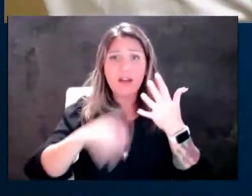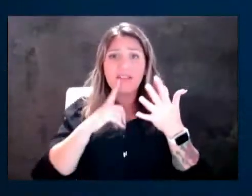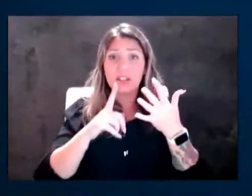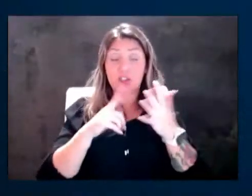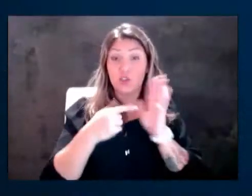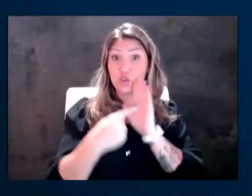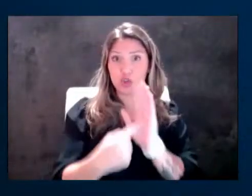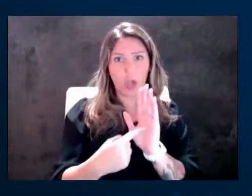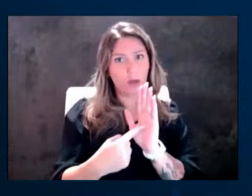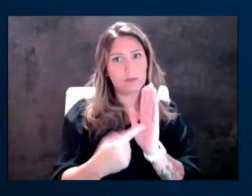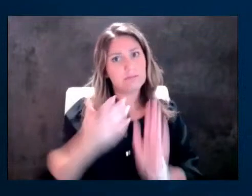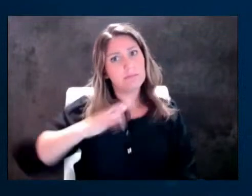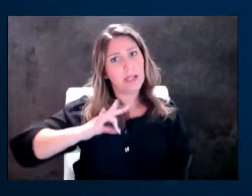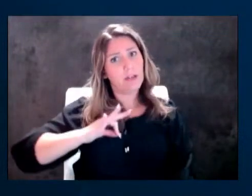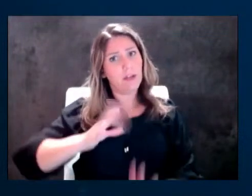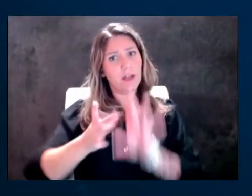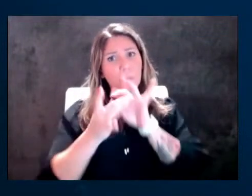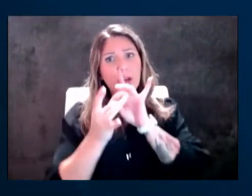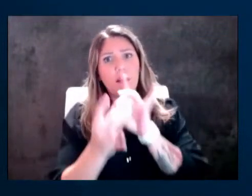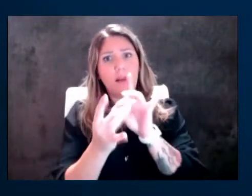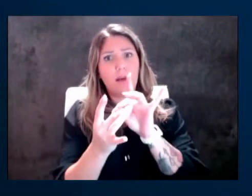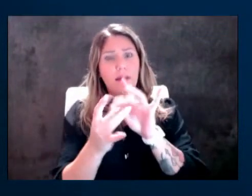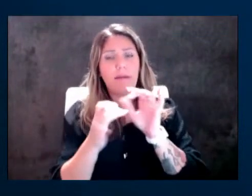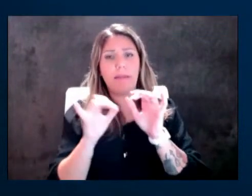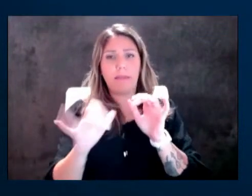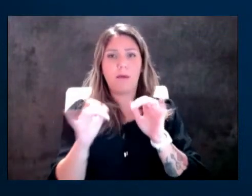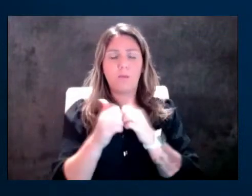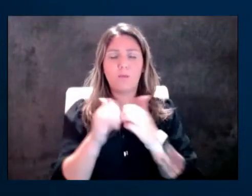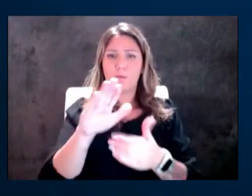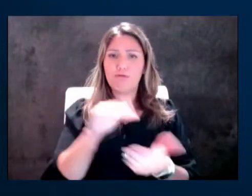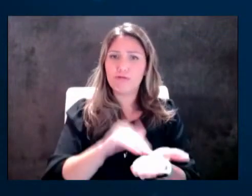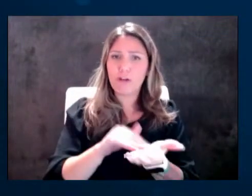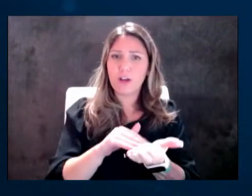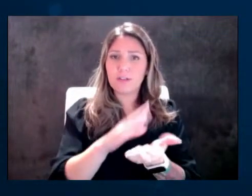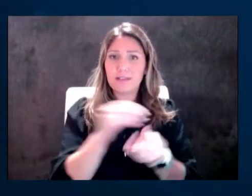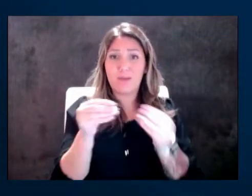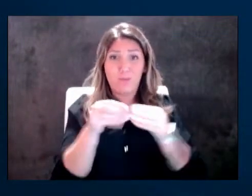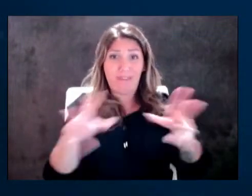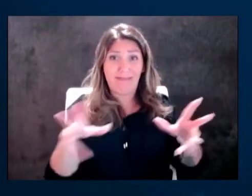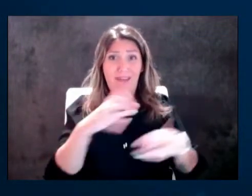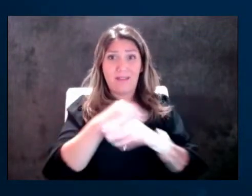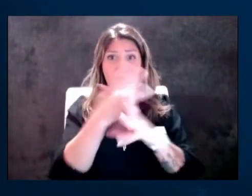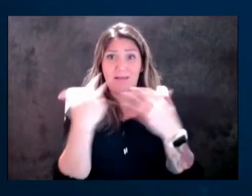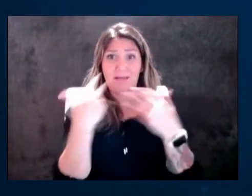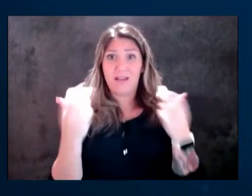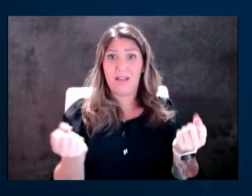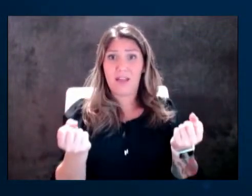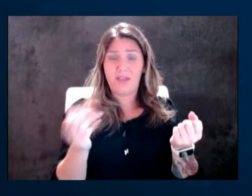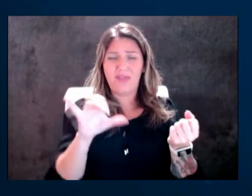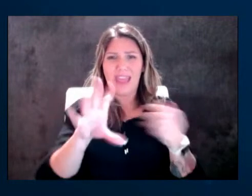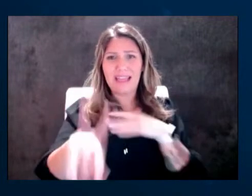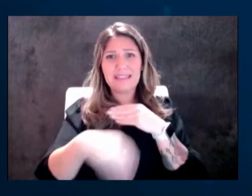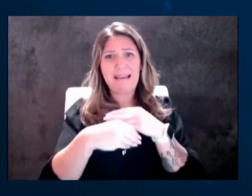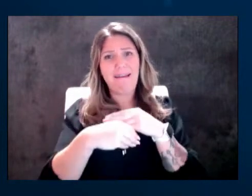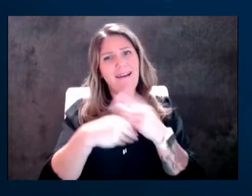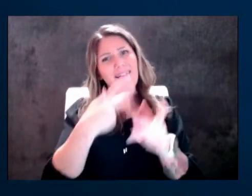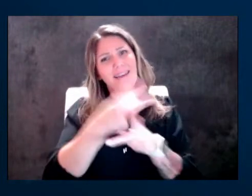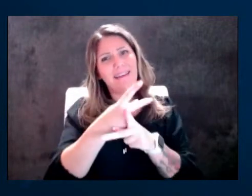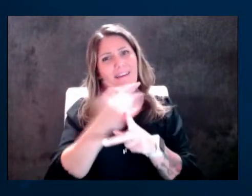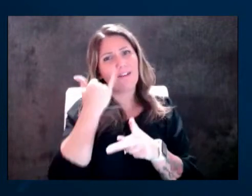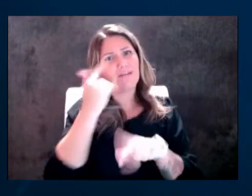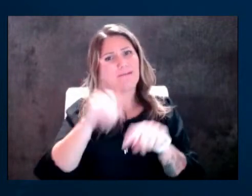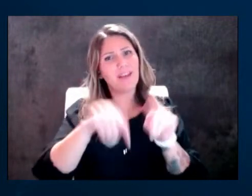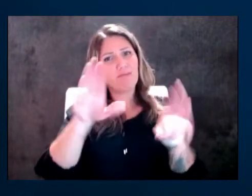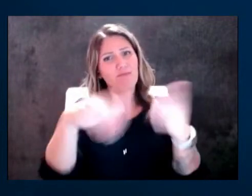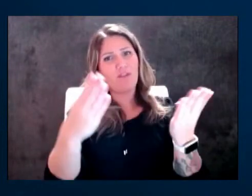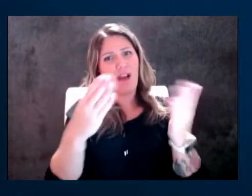to maintain that connectivity with their physicians. And by losing telehealth, you lose that extra avenue of care if we can't continue to provide that. Yeah, that's a